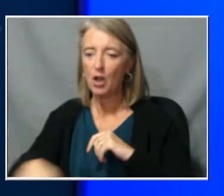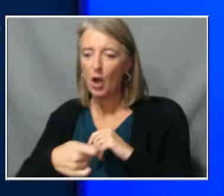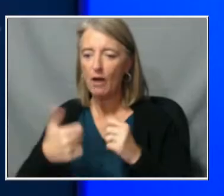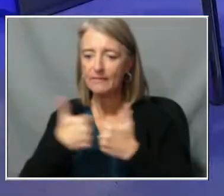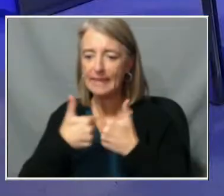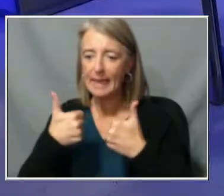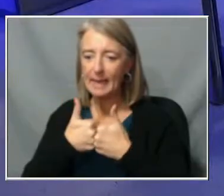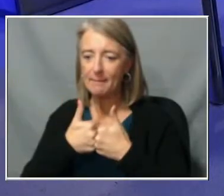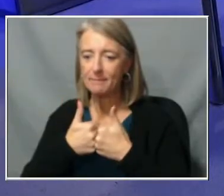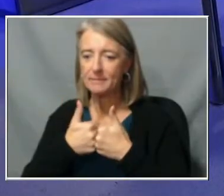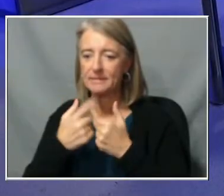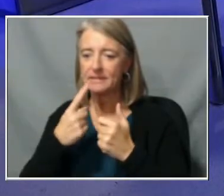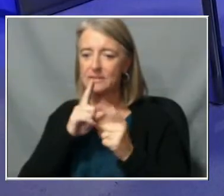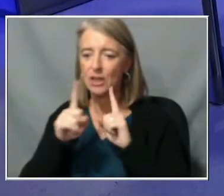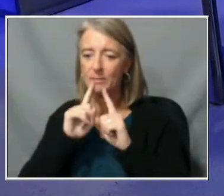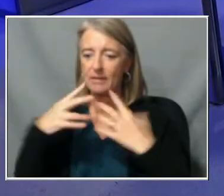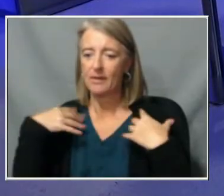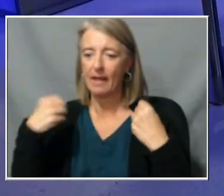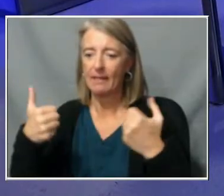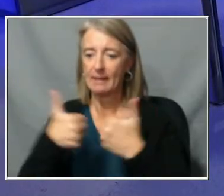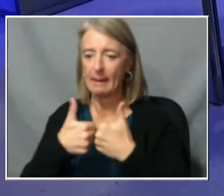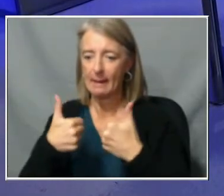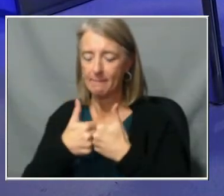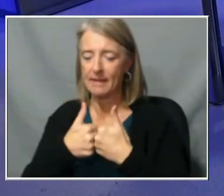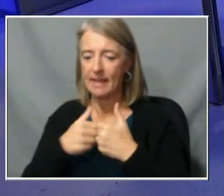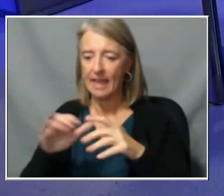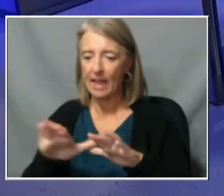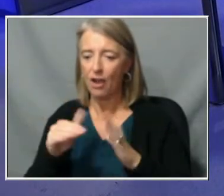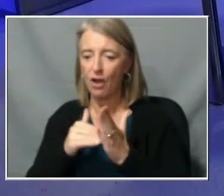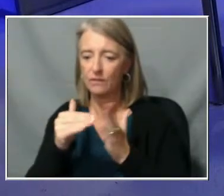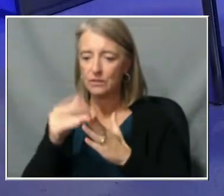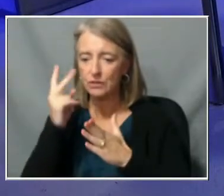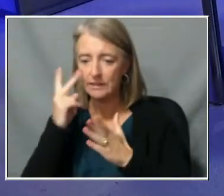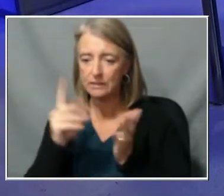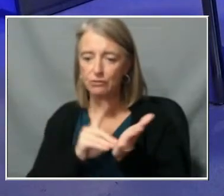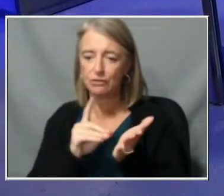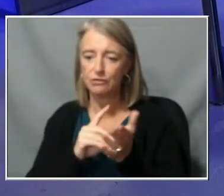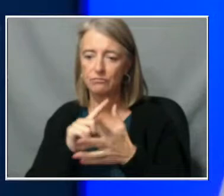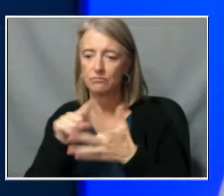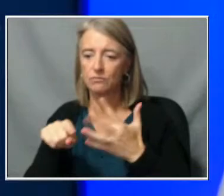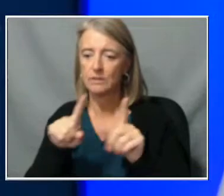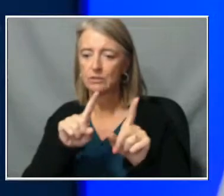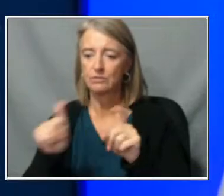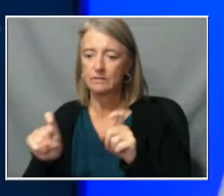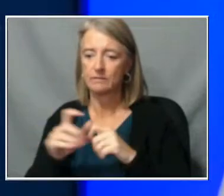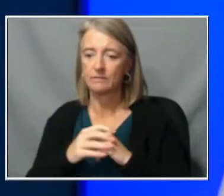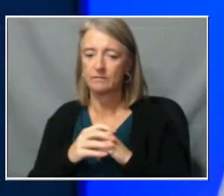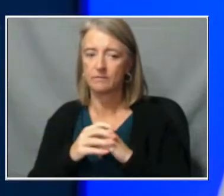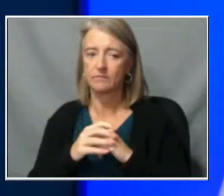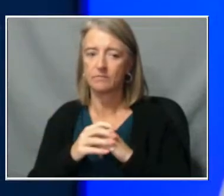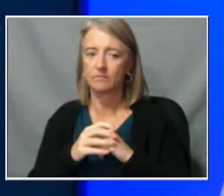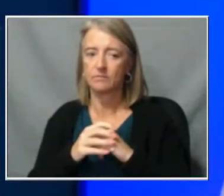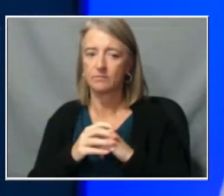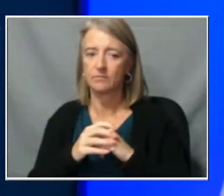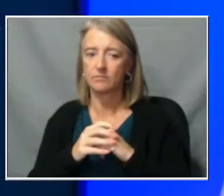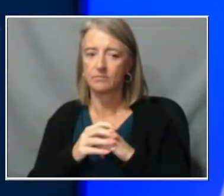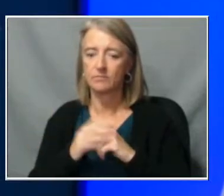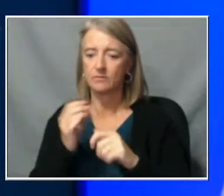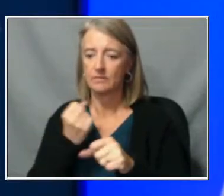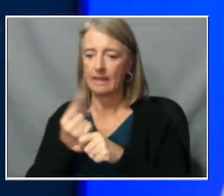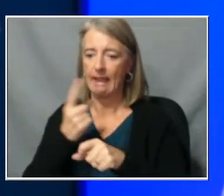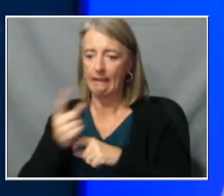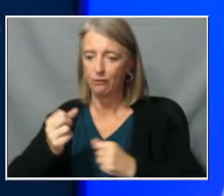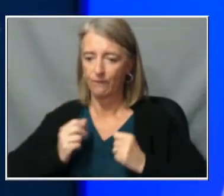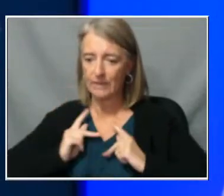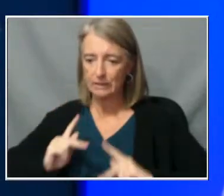about your health game. What are you doing, and how often are you seeing the doctor, and what screenings are you getting? The only thing I do, I get an annual physical,